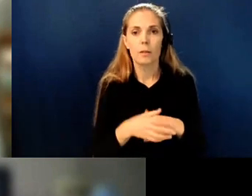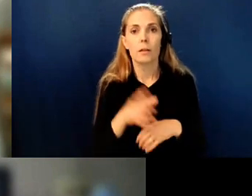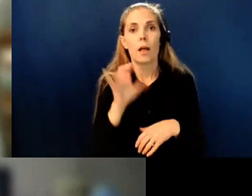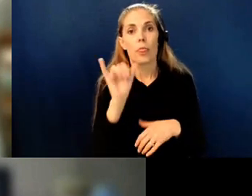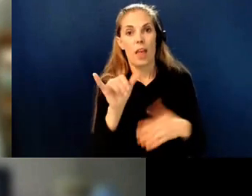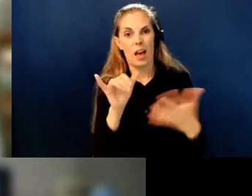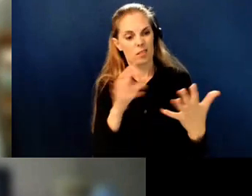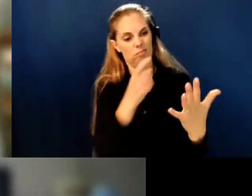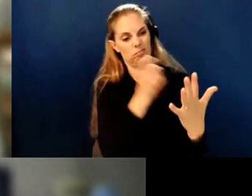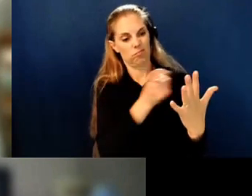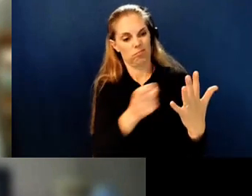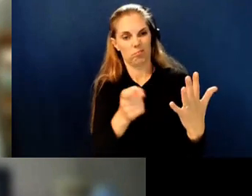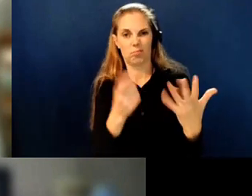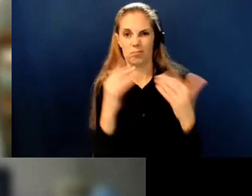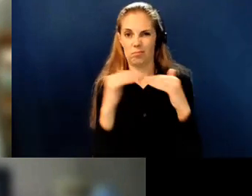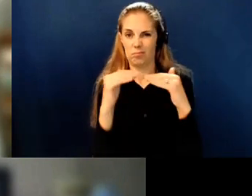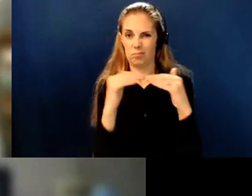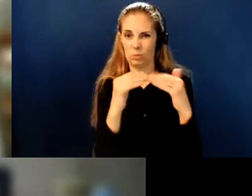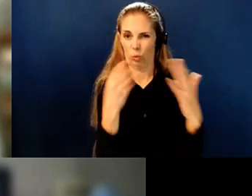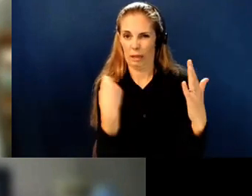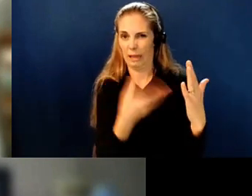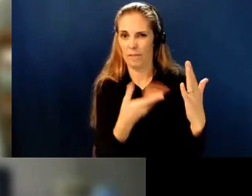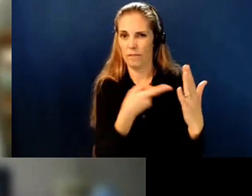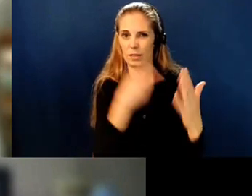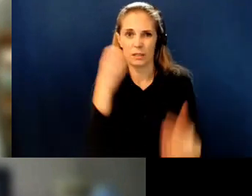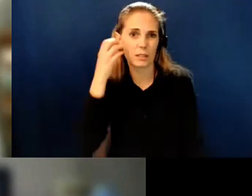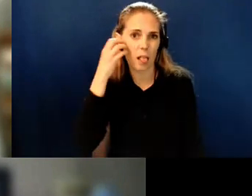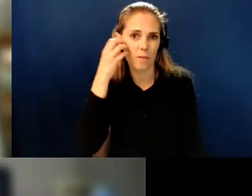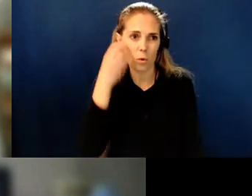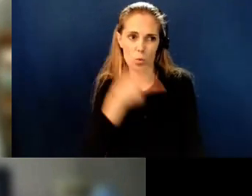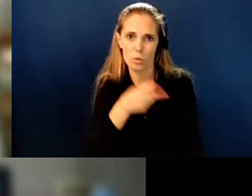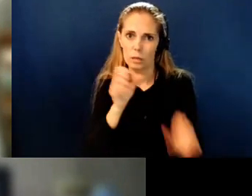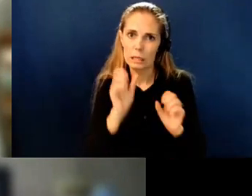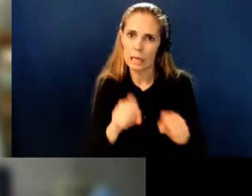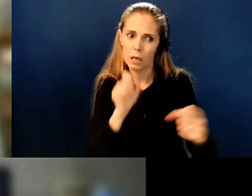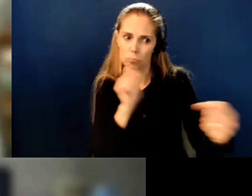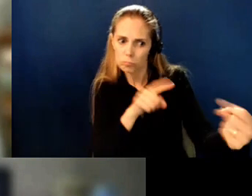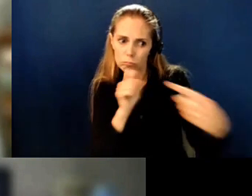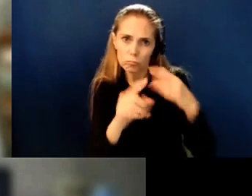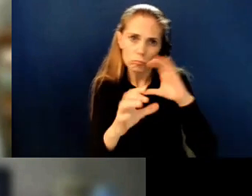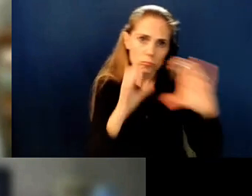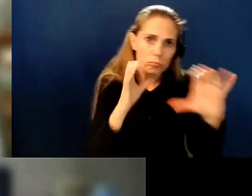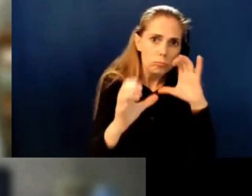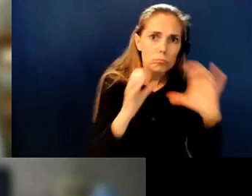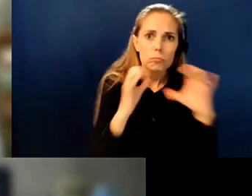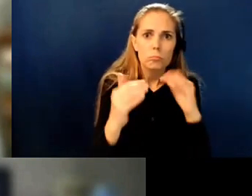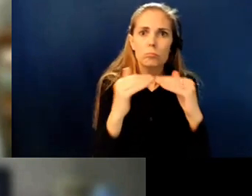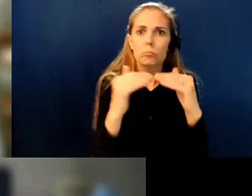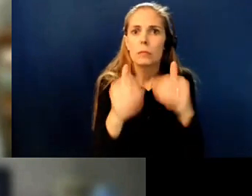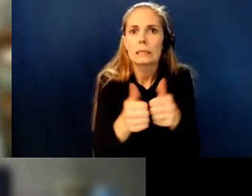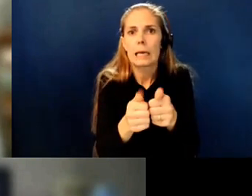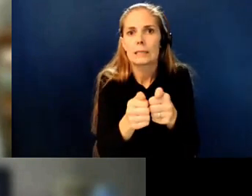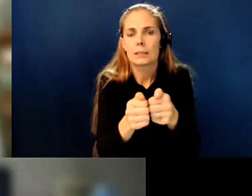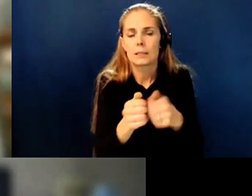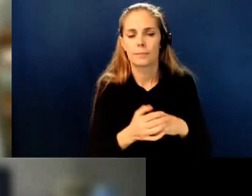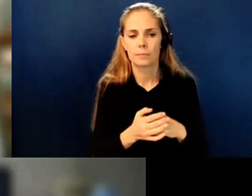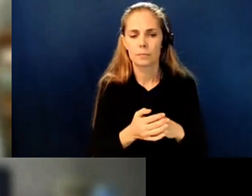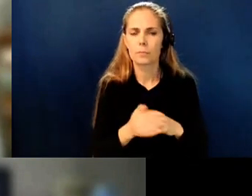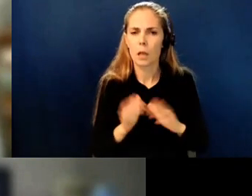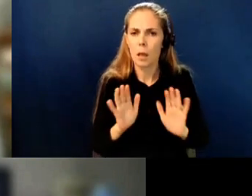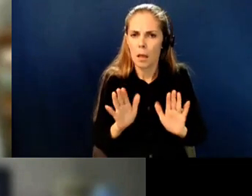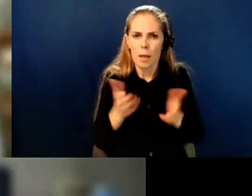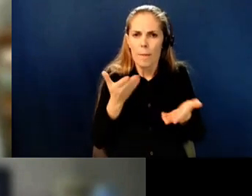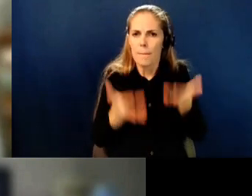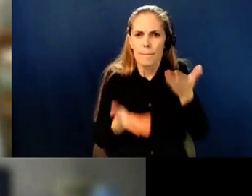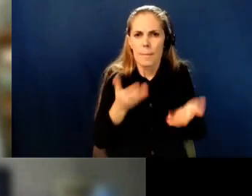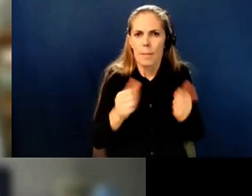phone and allowing them to text and communicate with the learners through texting. May not be for everyone, but this is again the idea of us